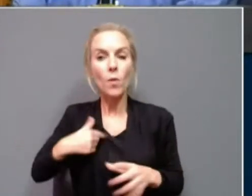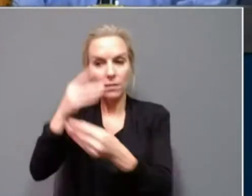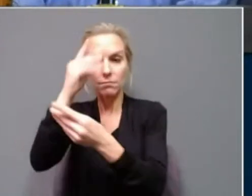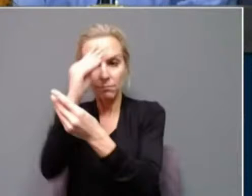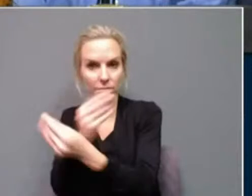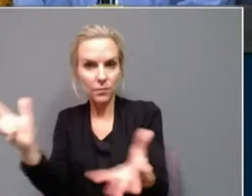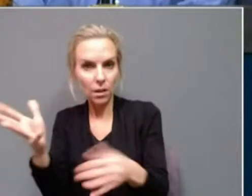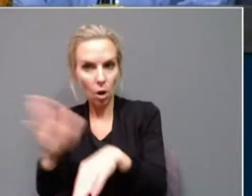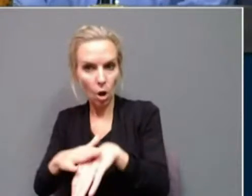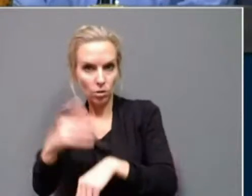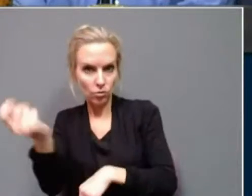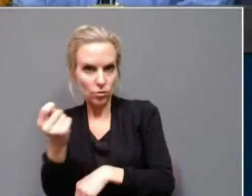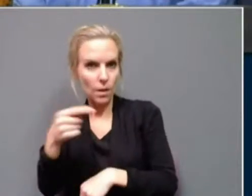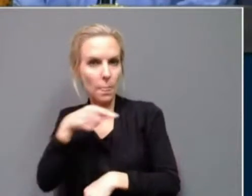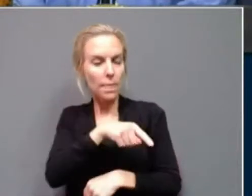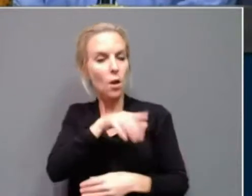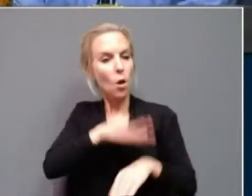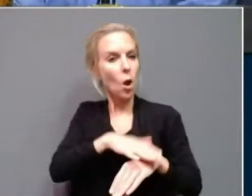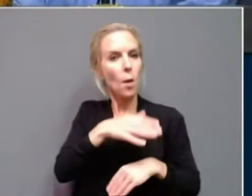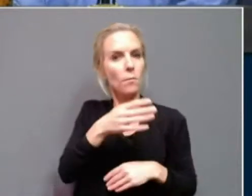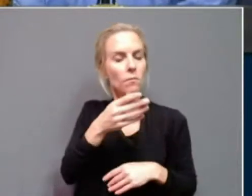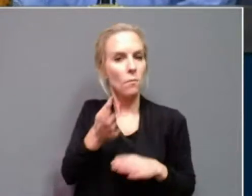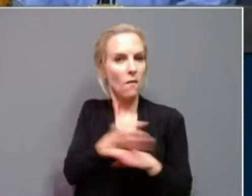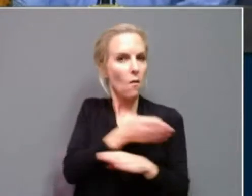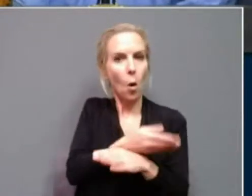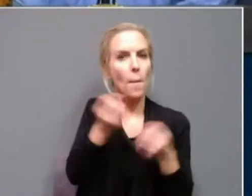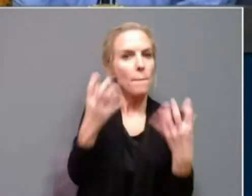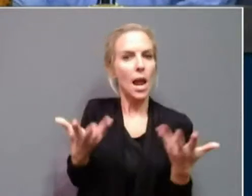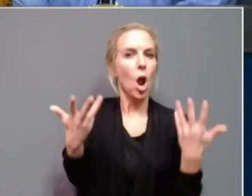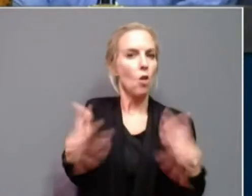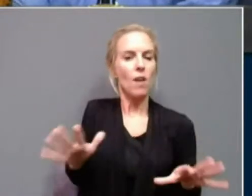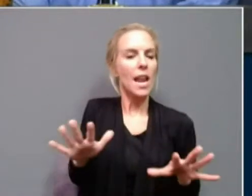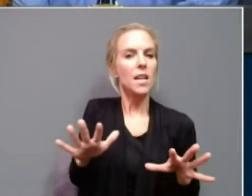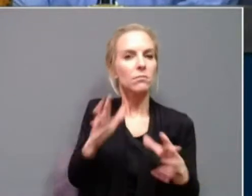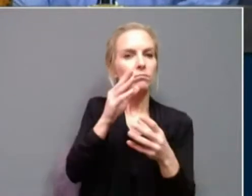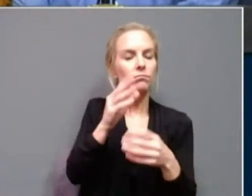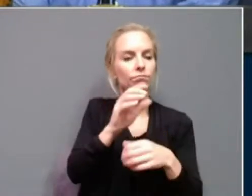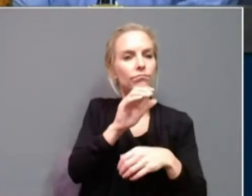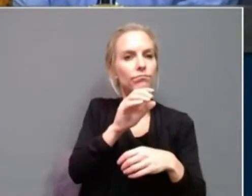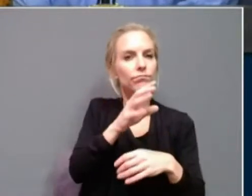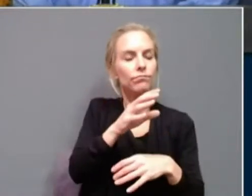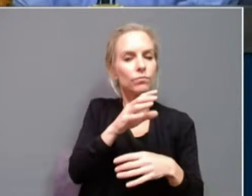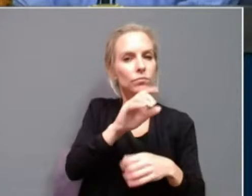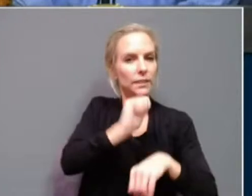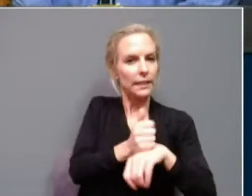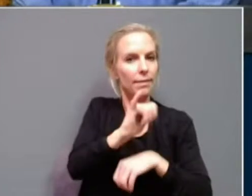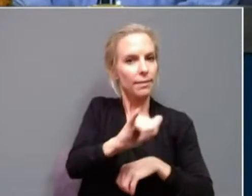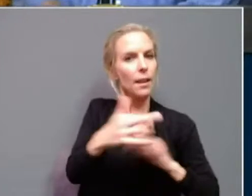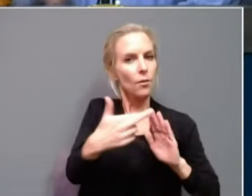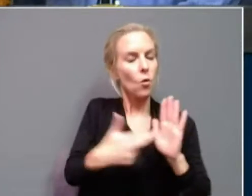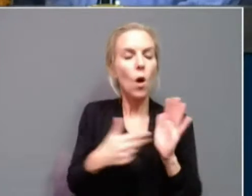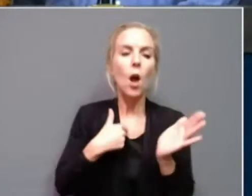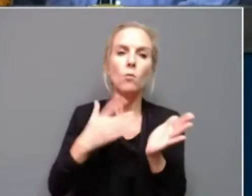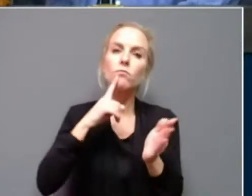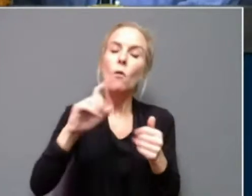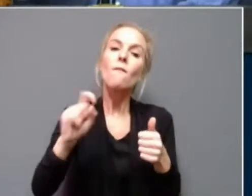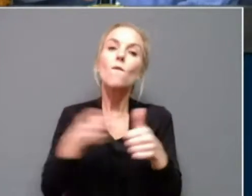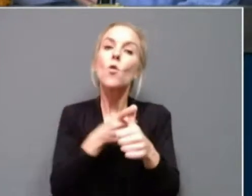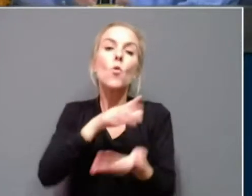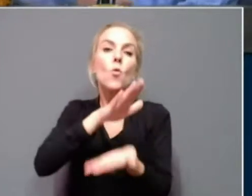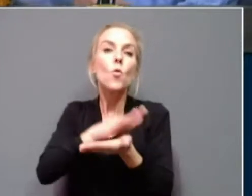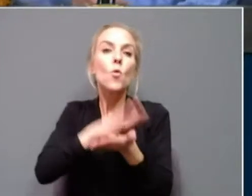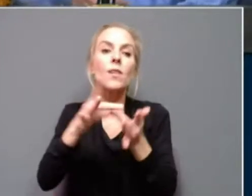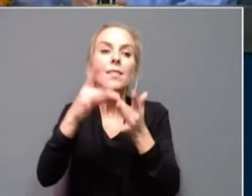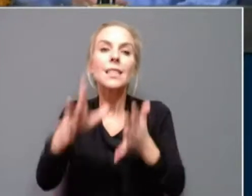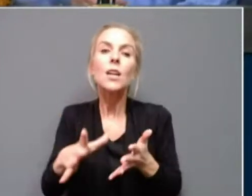statewide. And remember, the Kentucky Board of Education just agreed unanimously. I want to applaud the first school leaders who chose to require